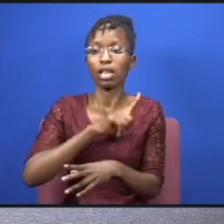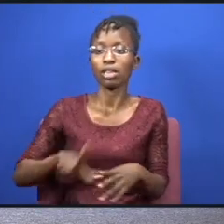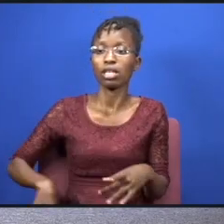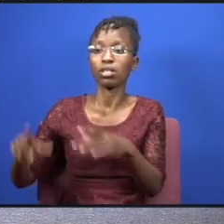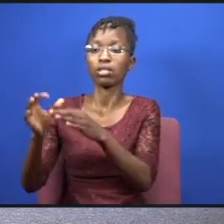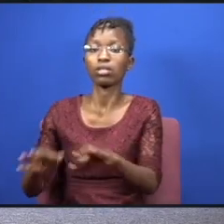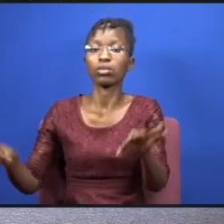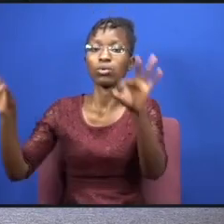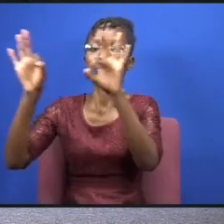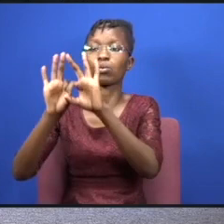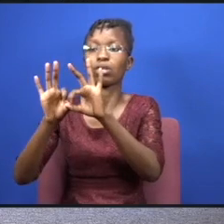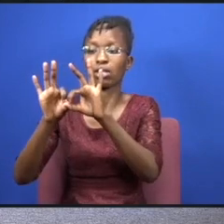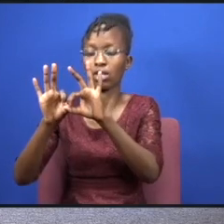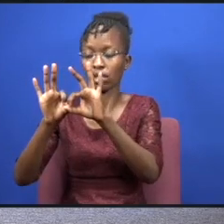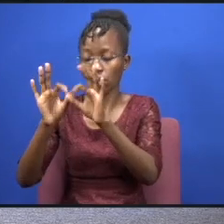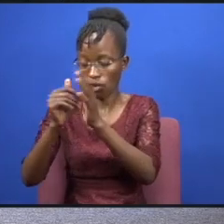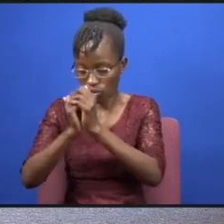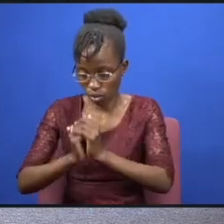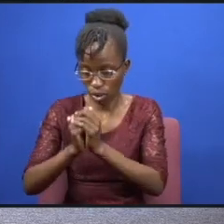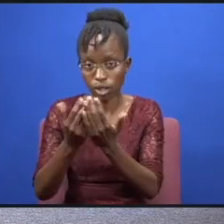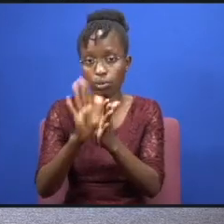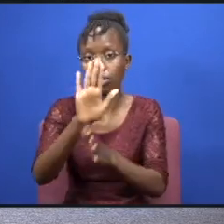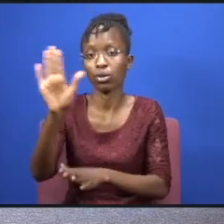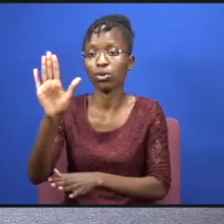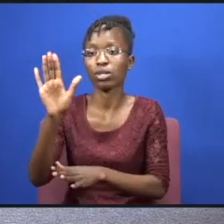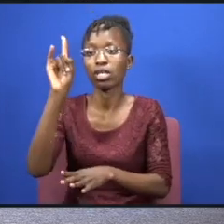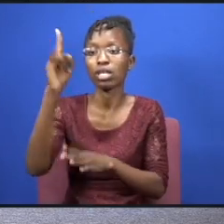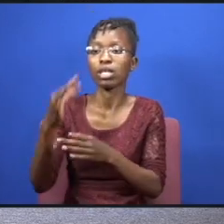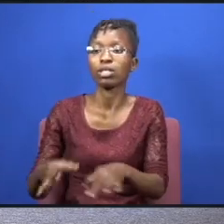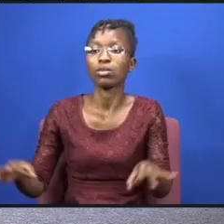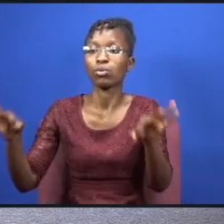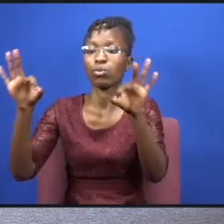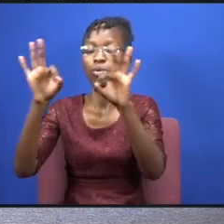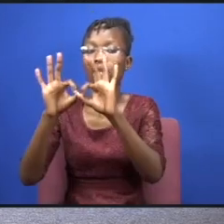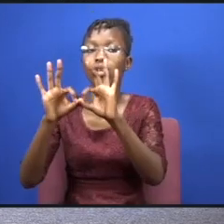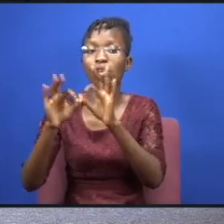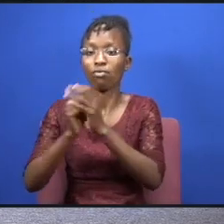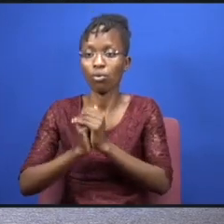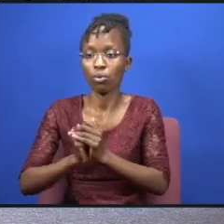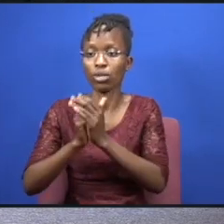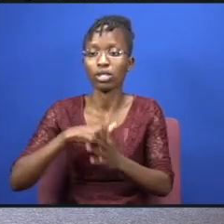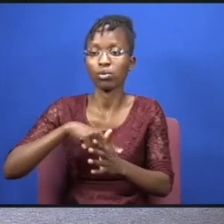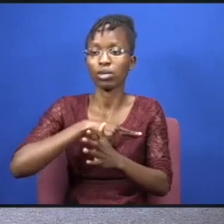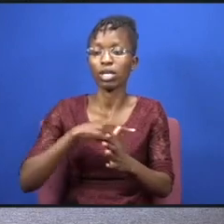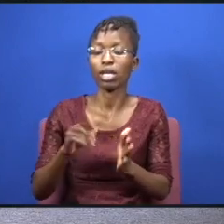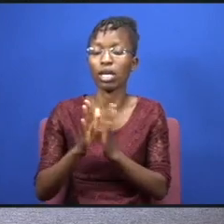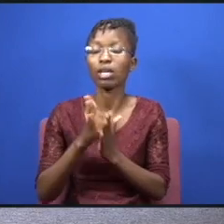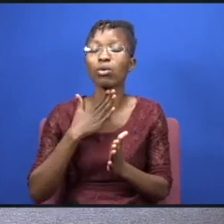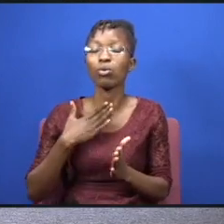your worship. He deserves your worship. He deserves my worship. And I just like us